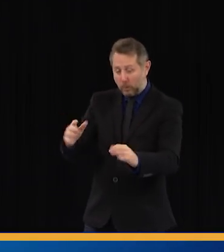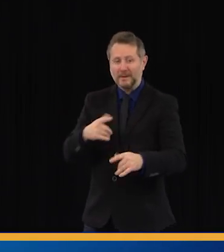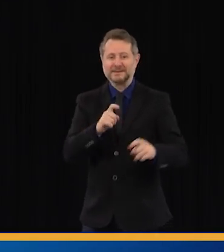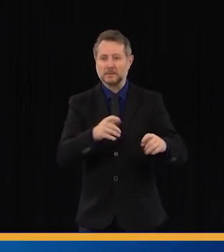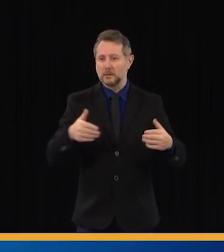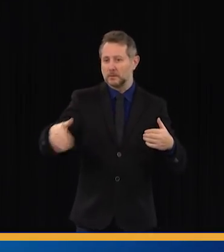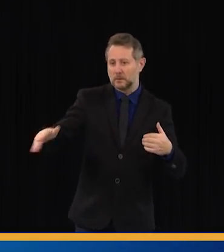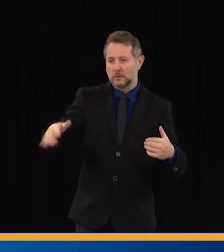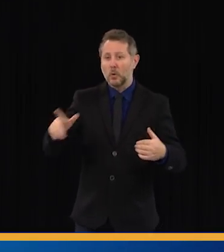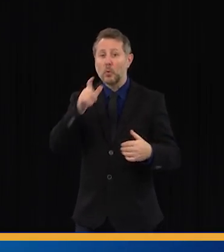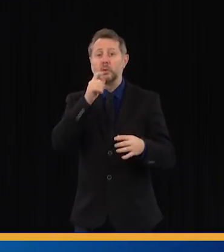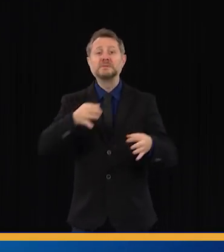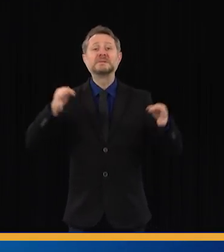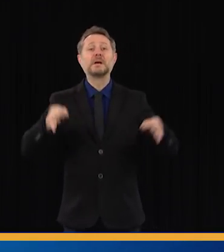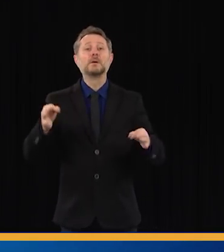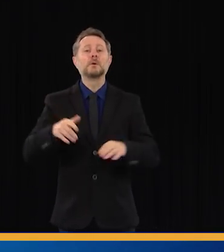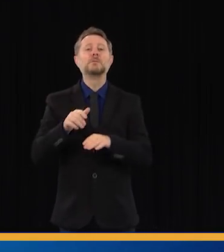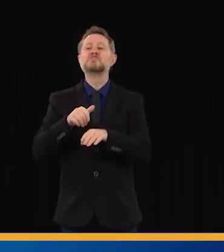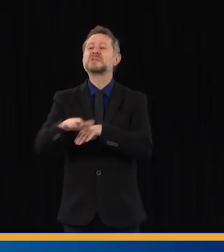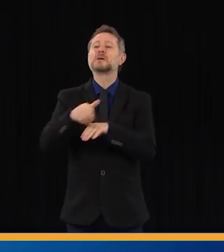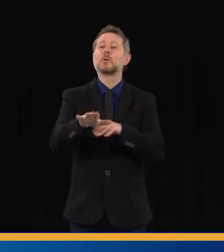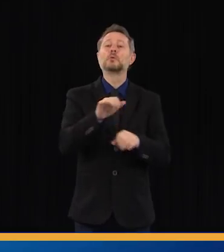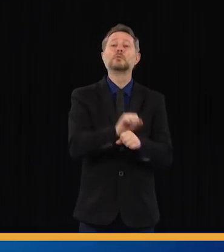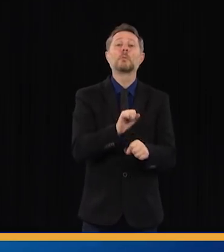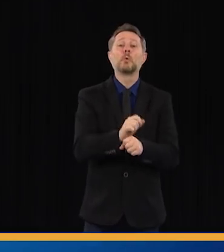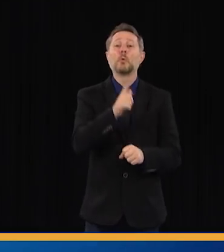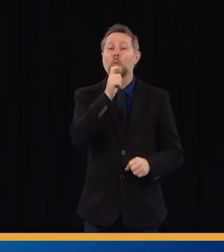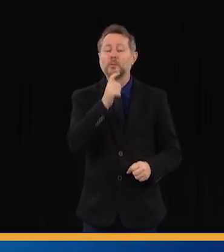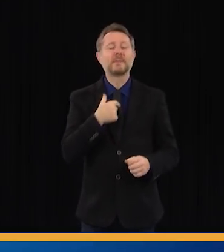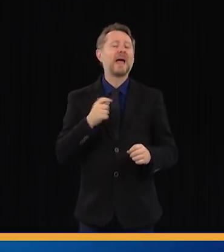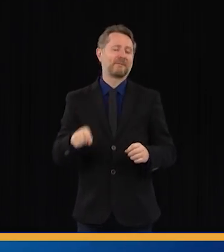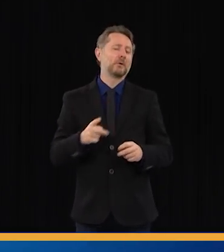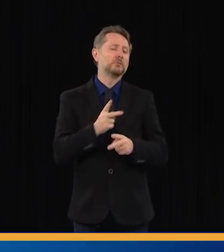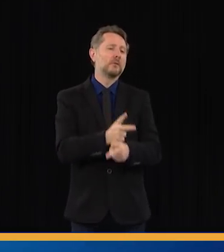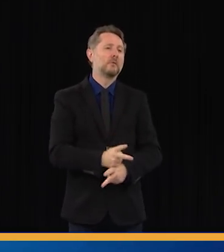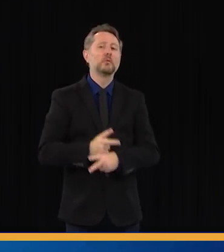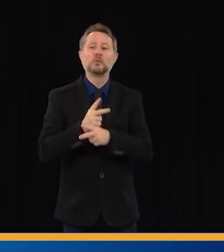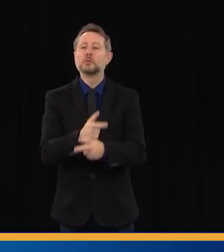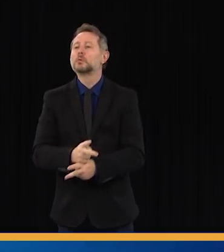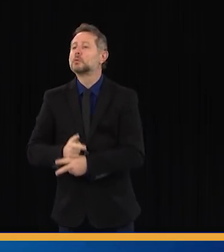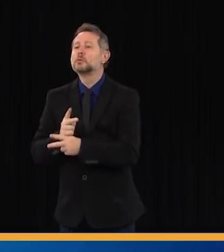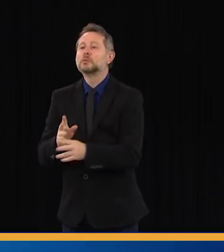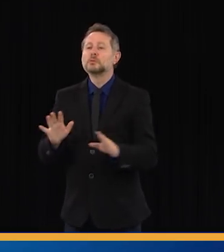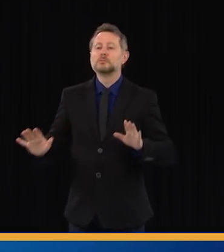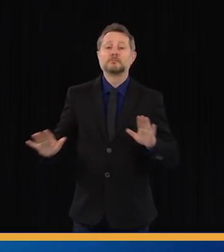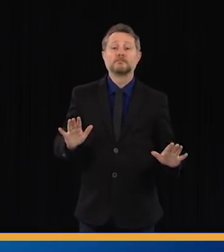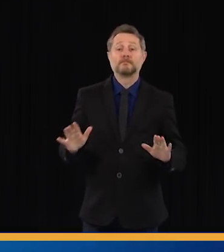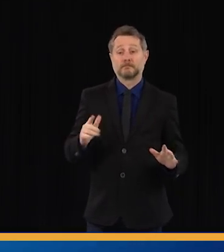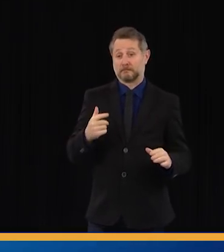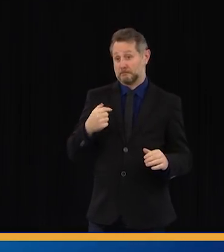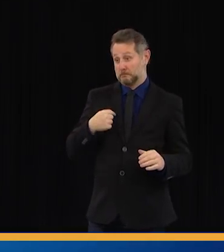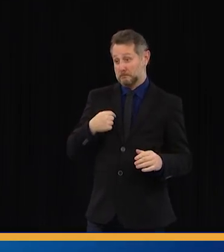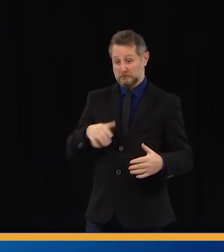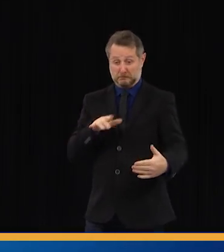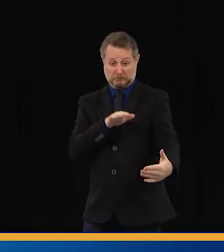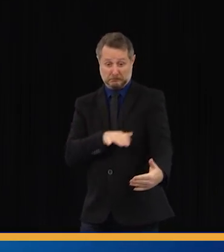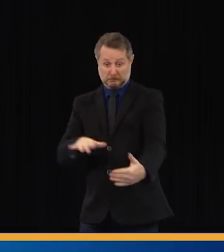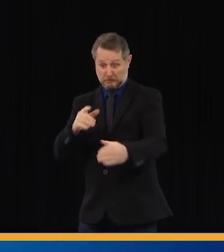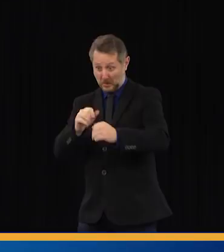cetera. More precautions because you know that works as you're calibrating and opening the